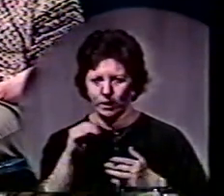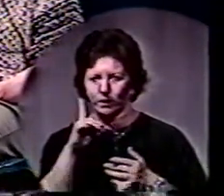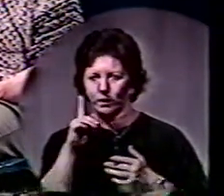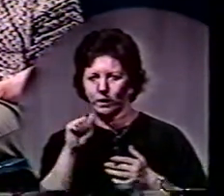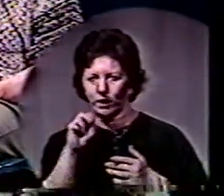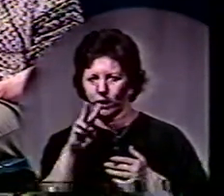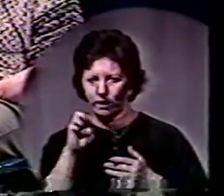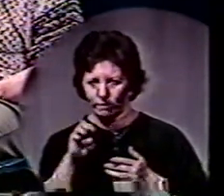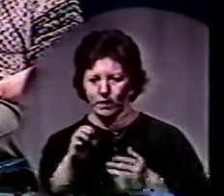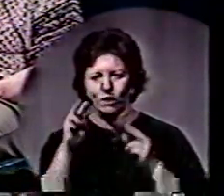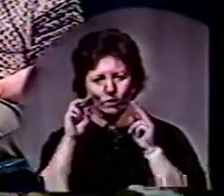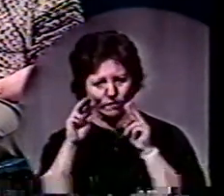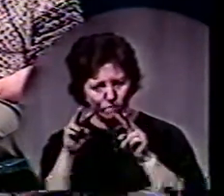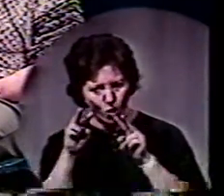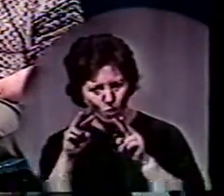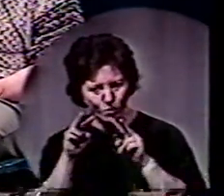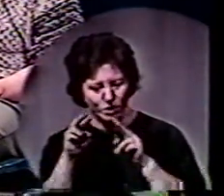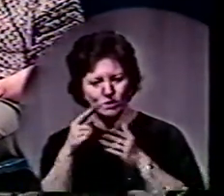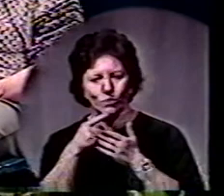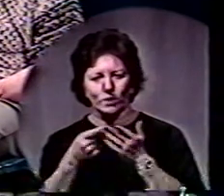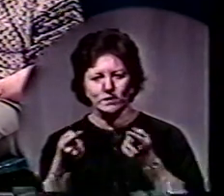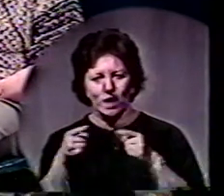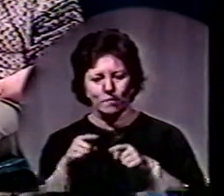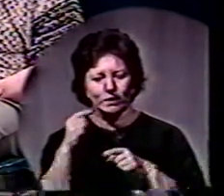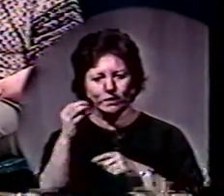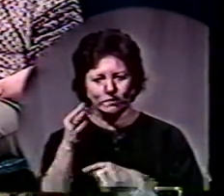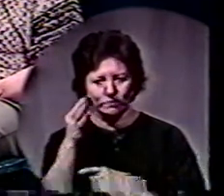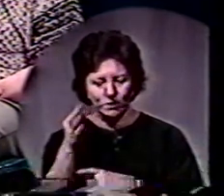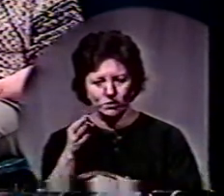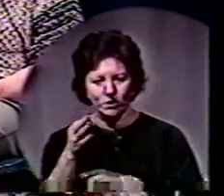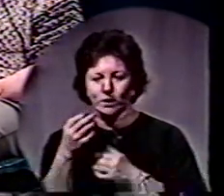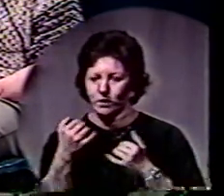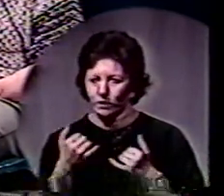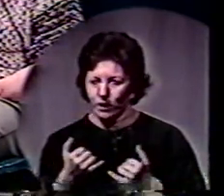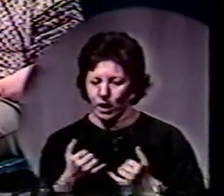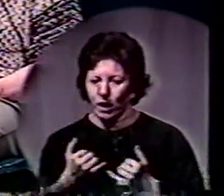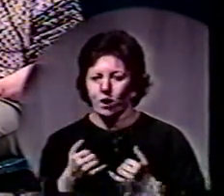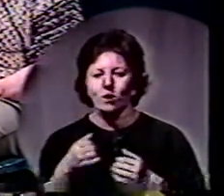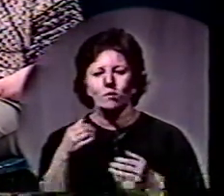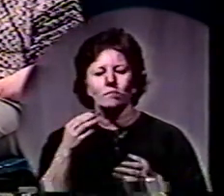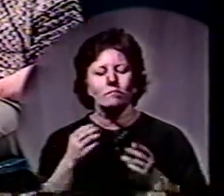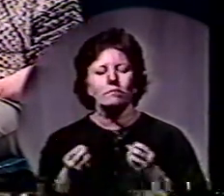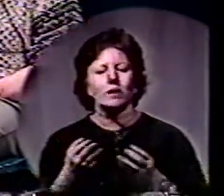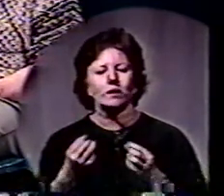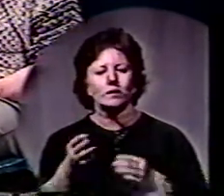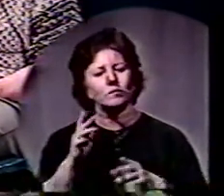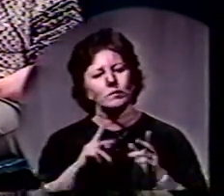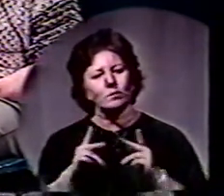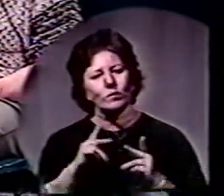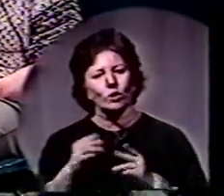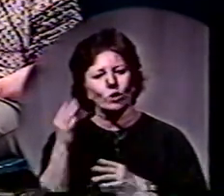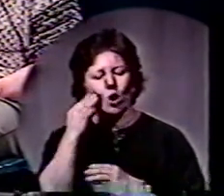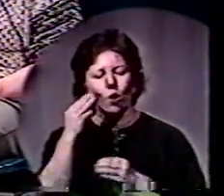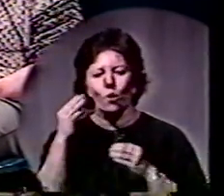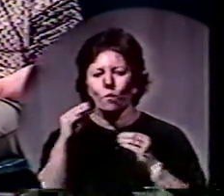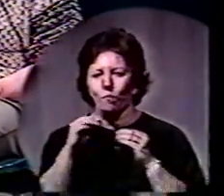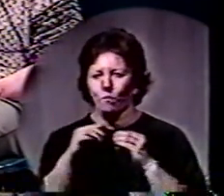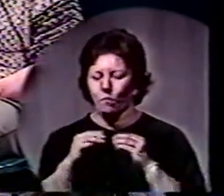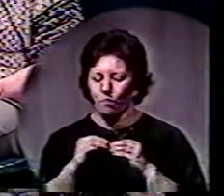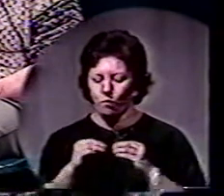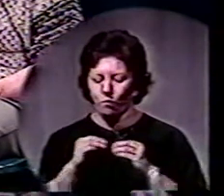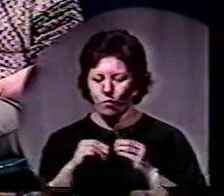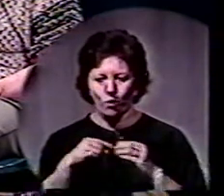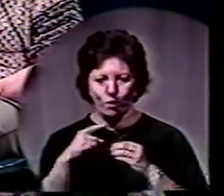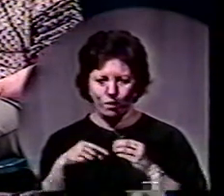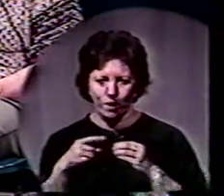next year and a half. And hopefully a lot of people now will know a lot more about martial arts and maybe start feeling good about